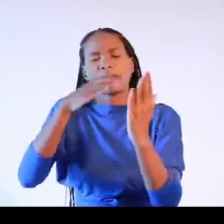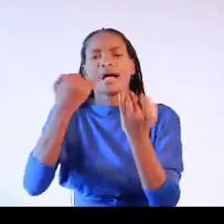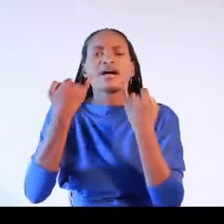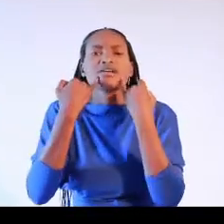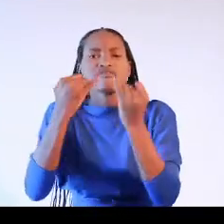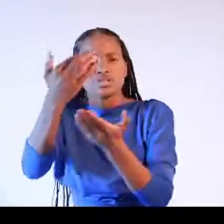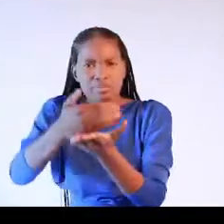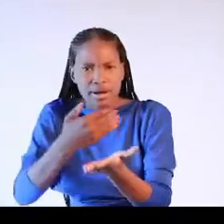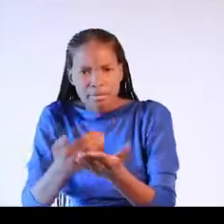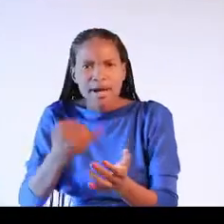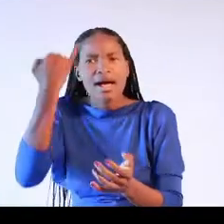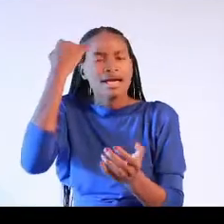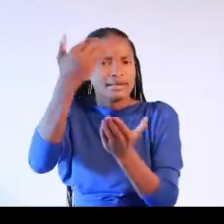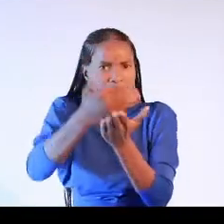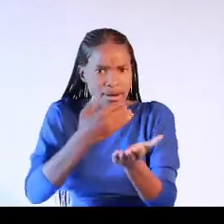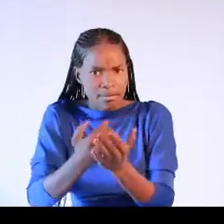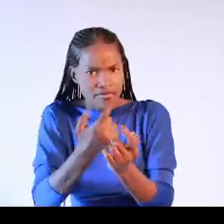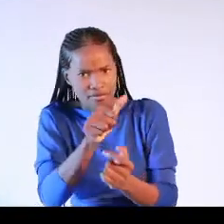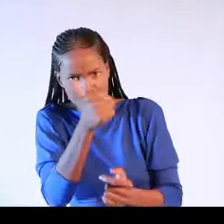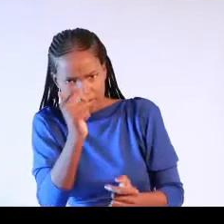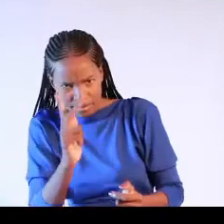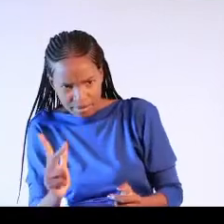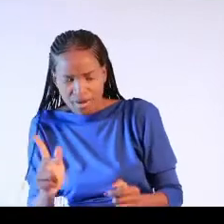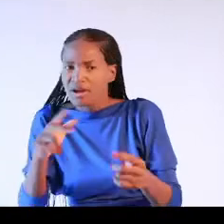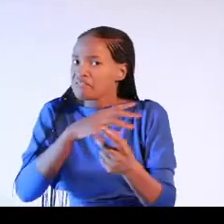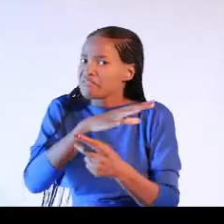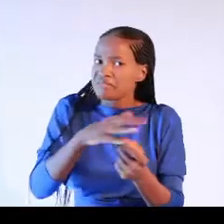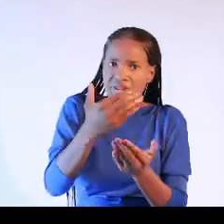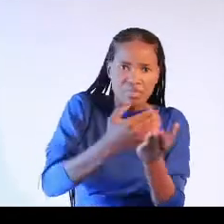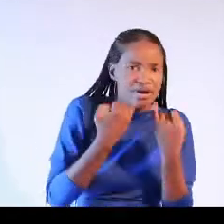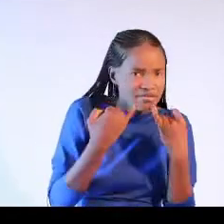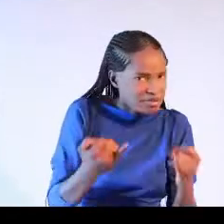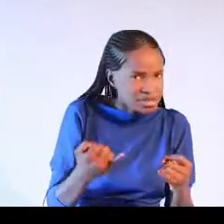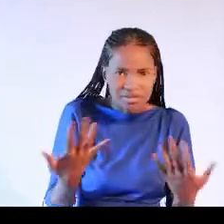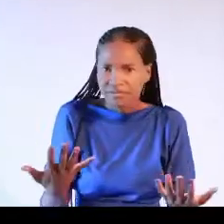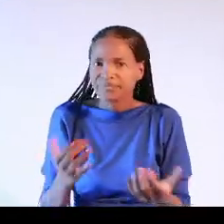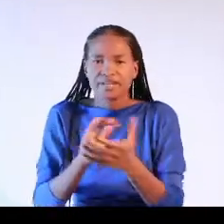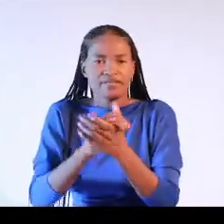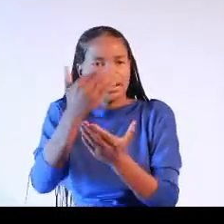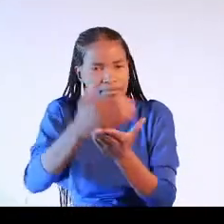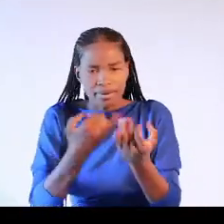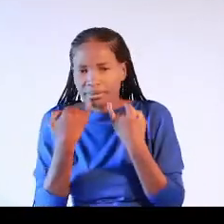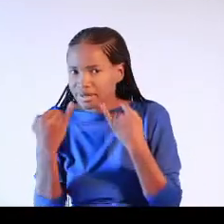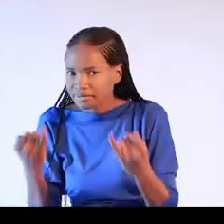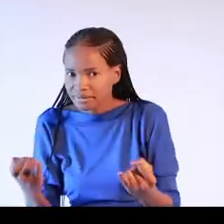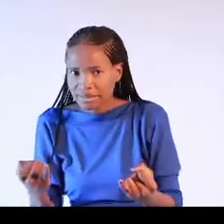ideas and information from others, like your family, your friends,